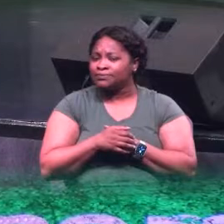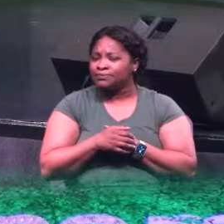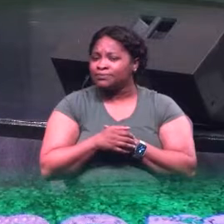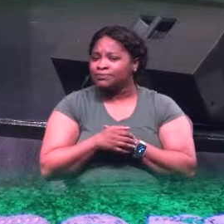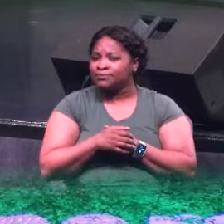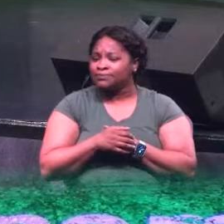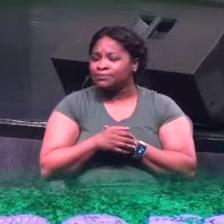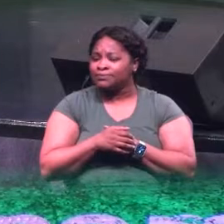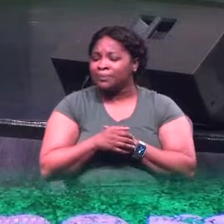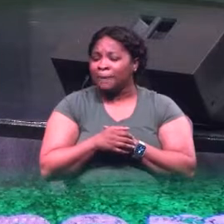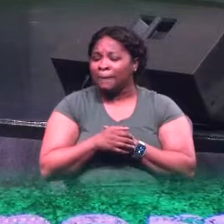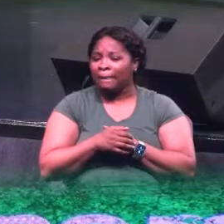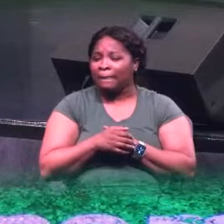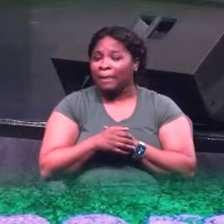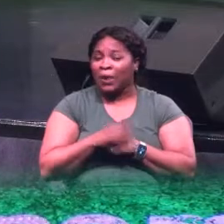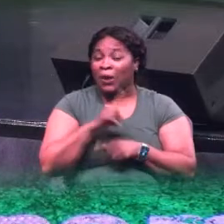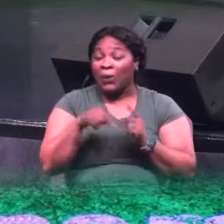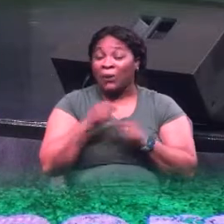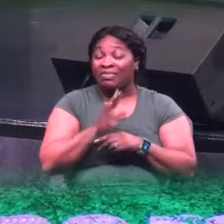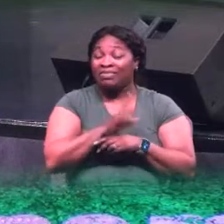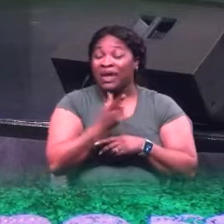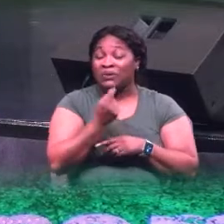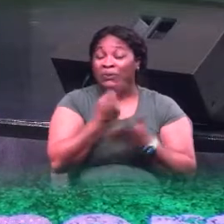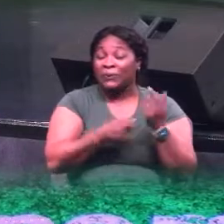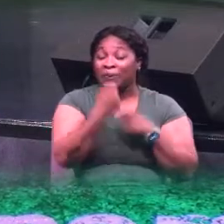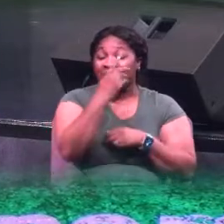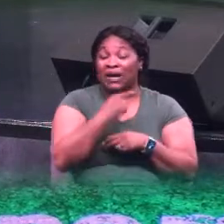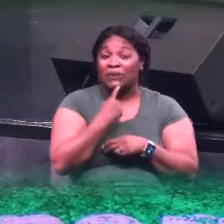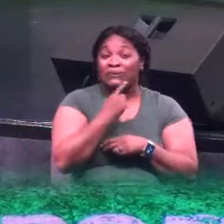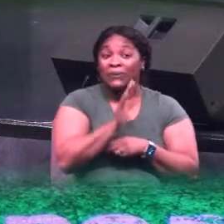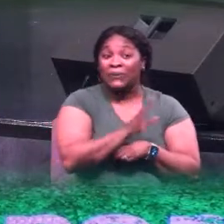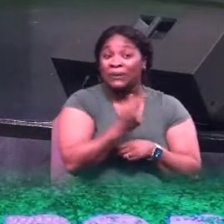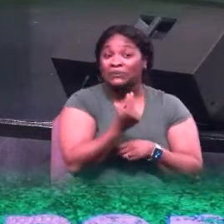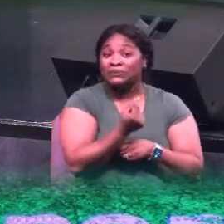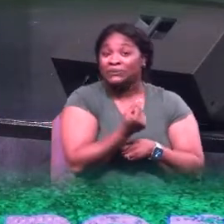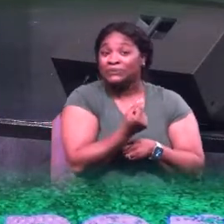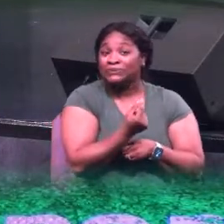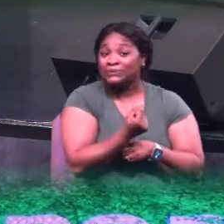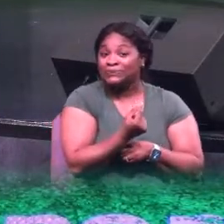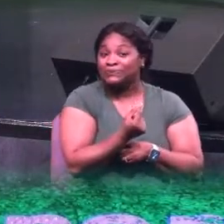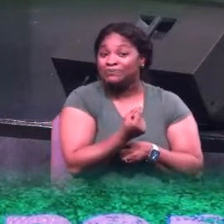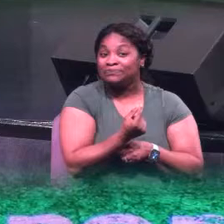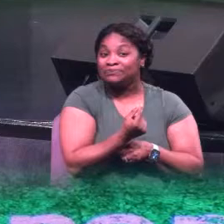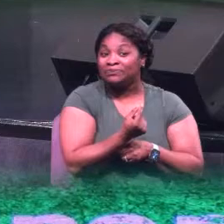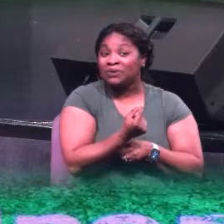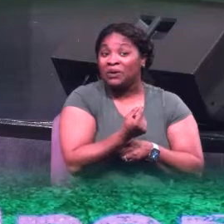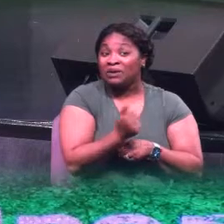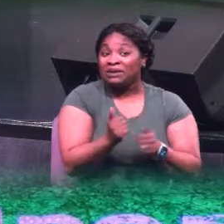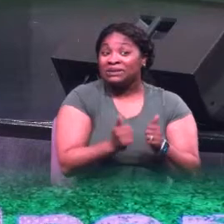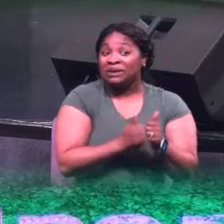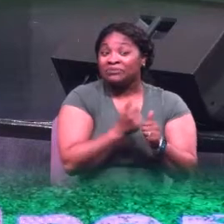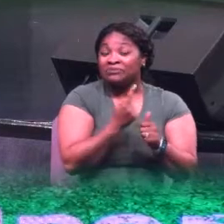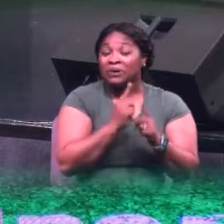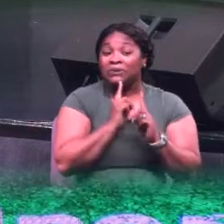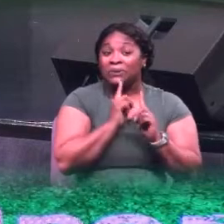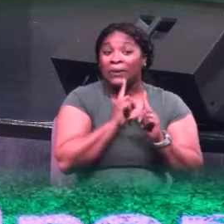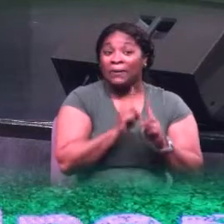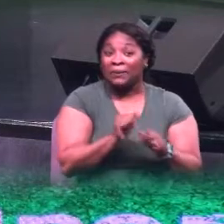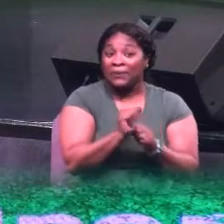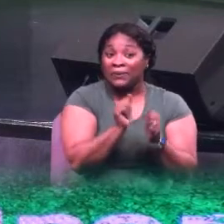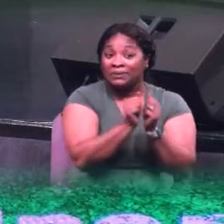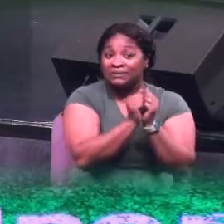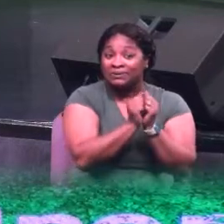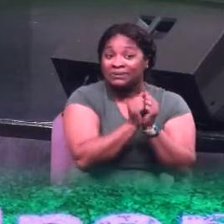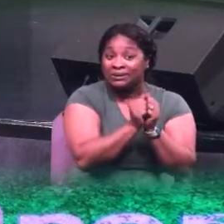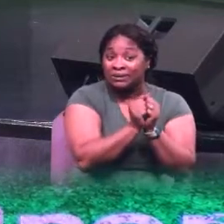When they do what God told them to do, when they follow the command, when they collaborate,